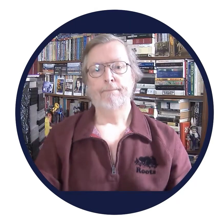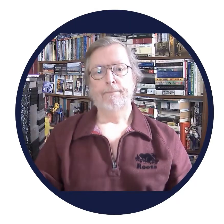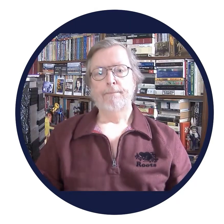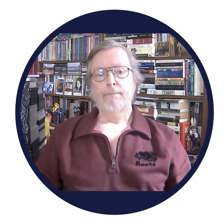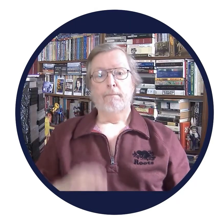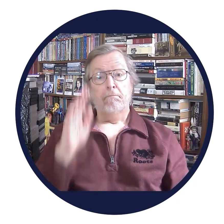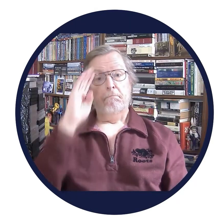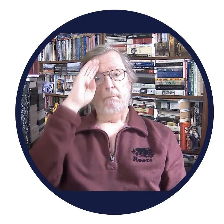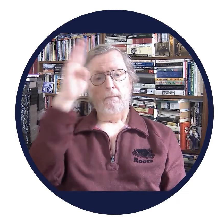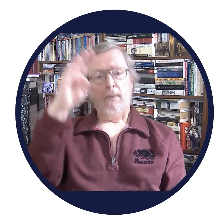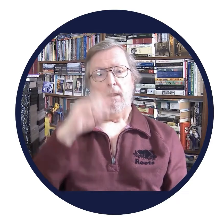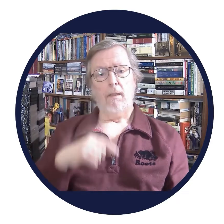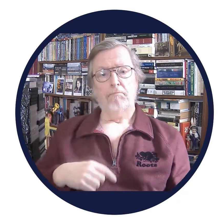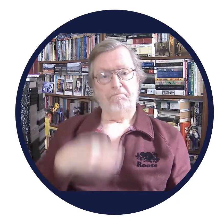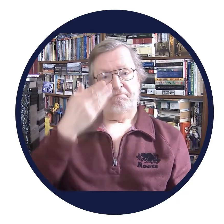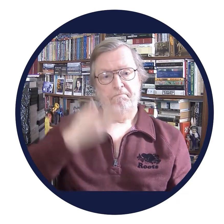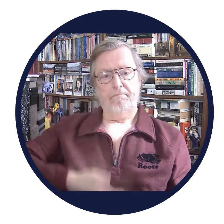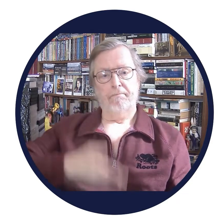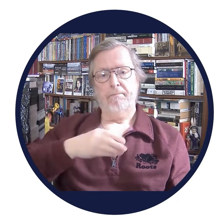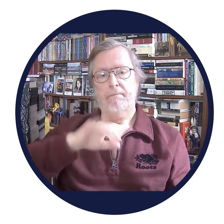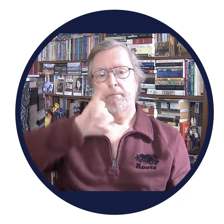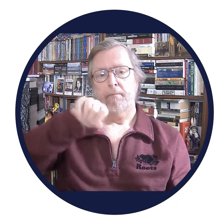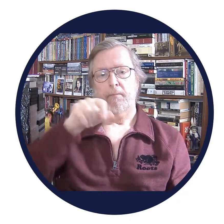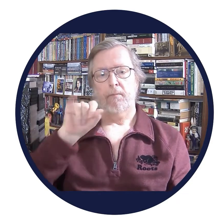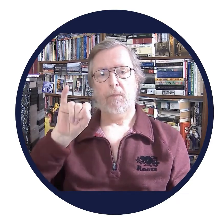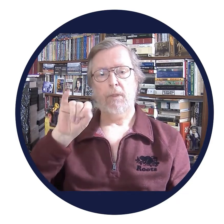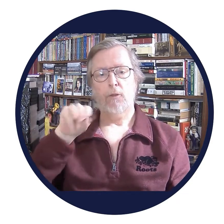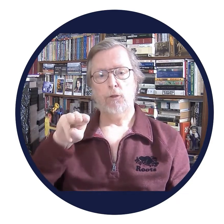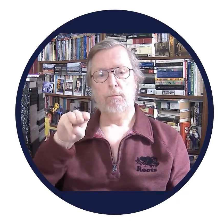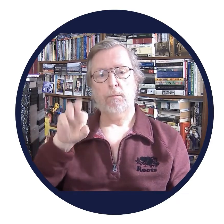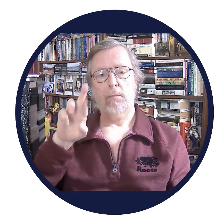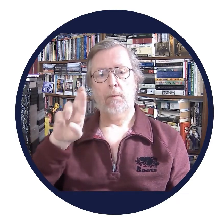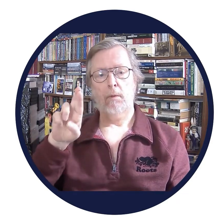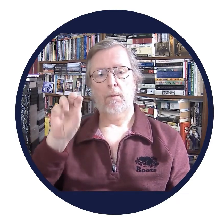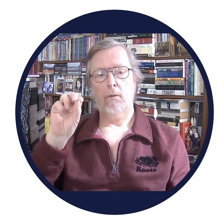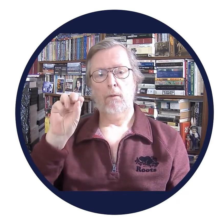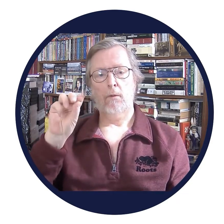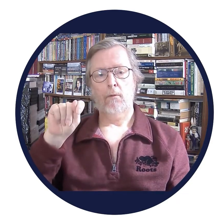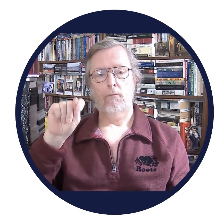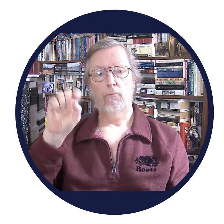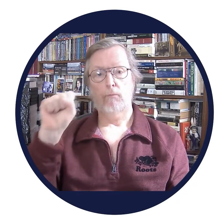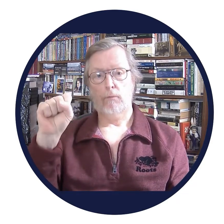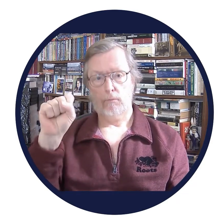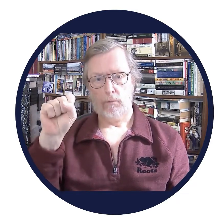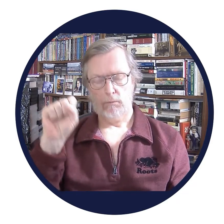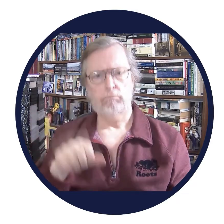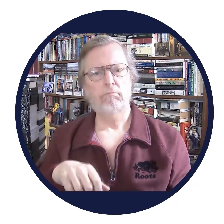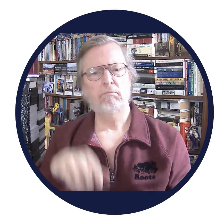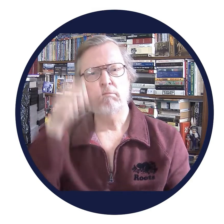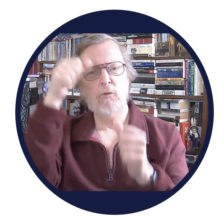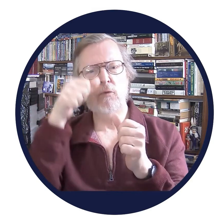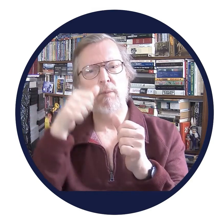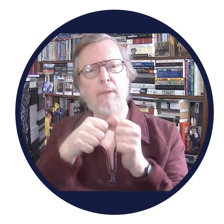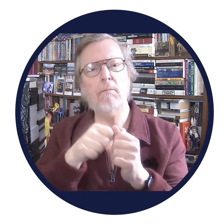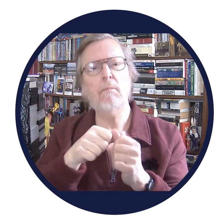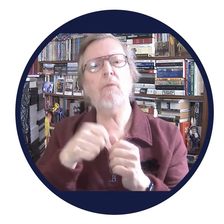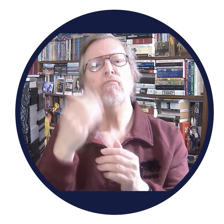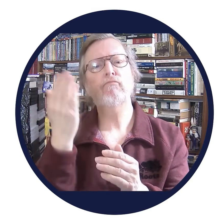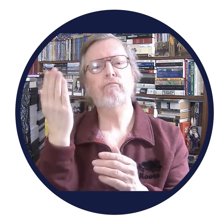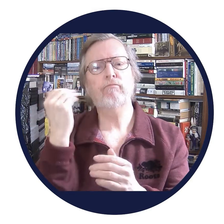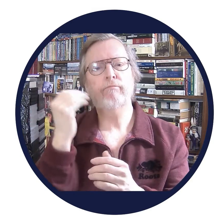Hi, I'm Jim Roots.